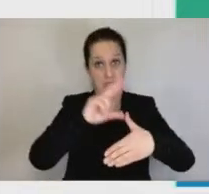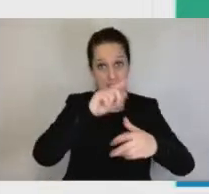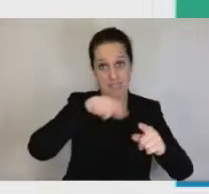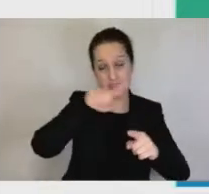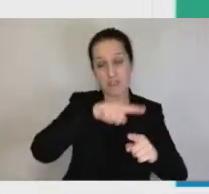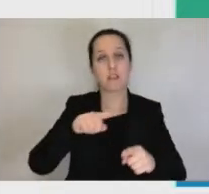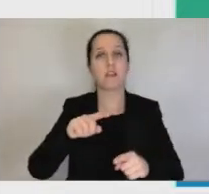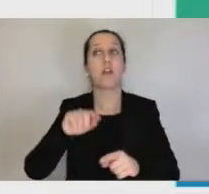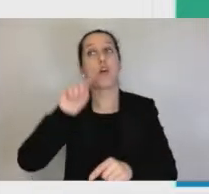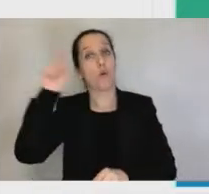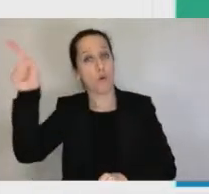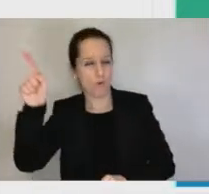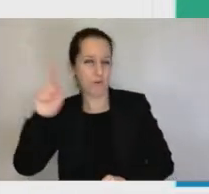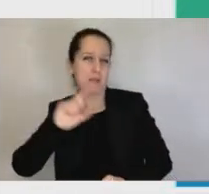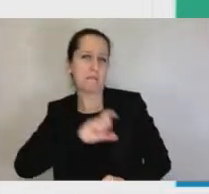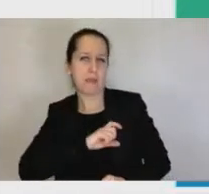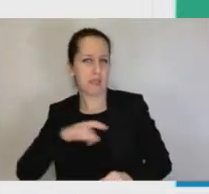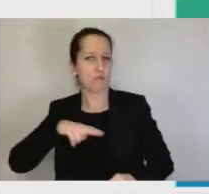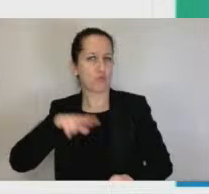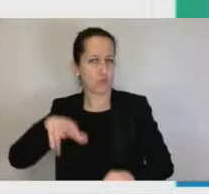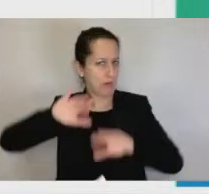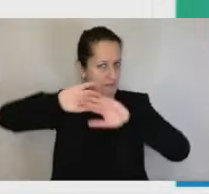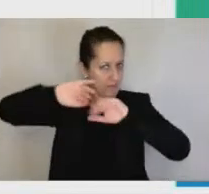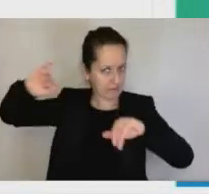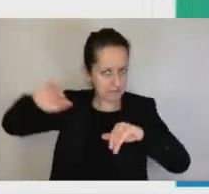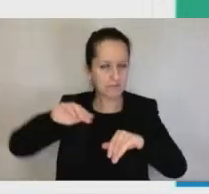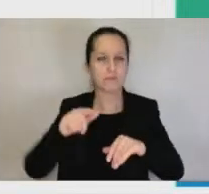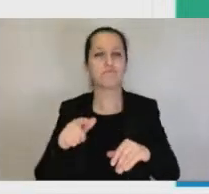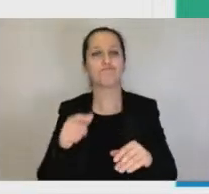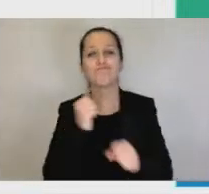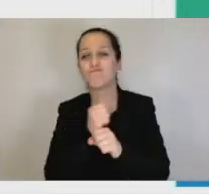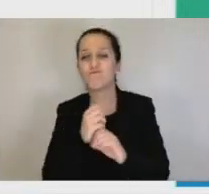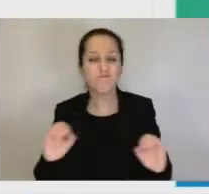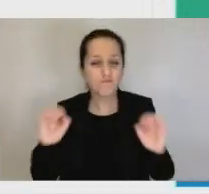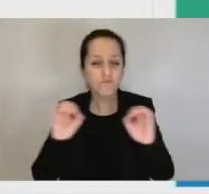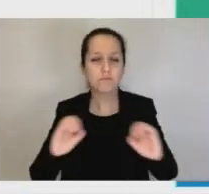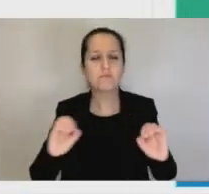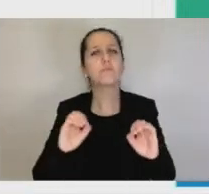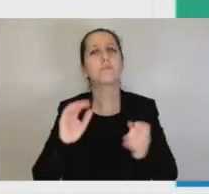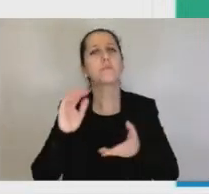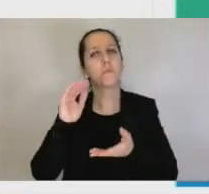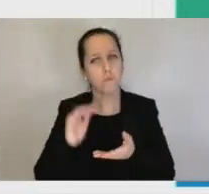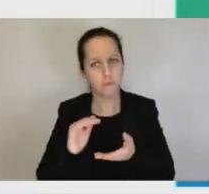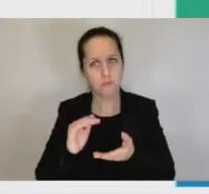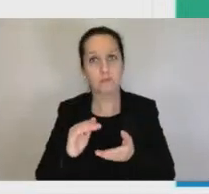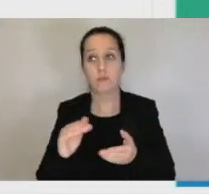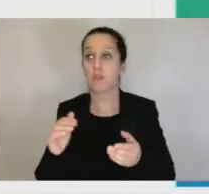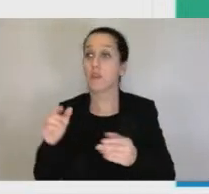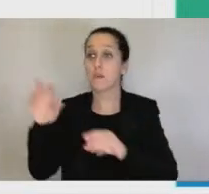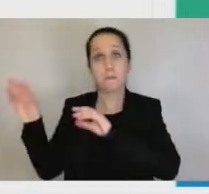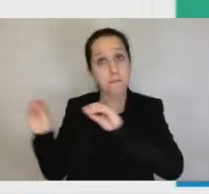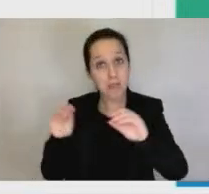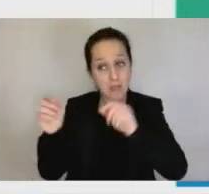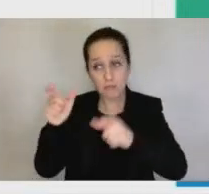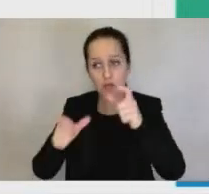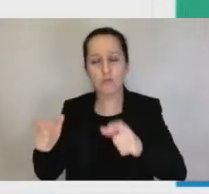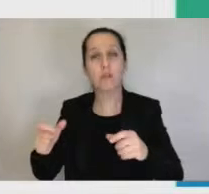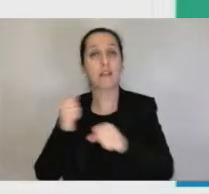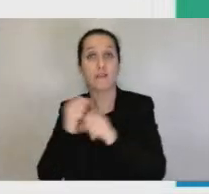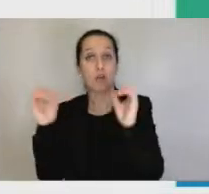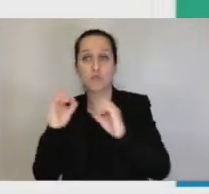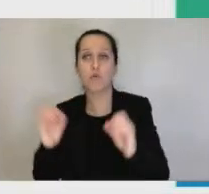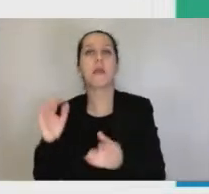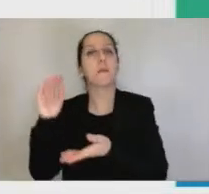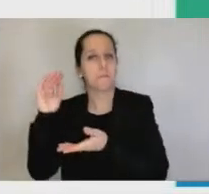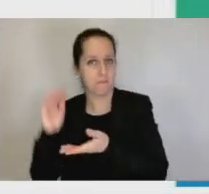counting Portugal and Spain, the difference between employment rates is slight, sometimes shorter or smaller